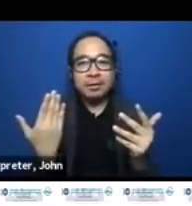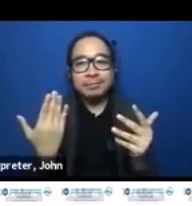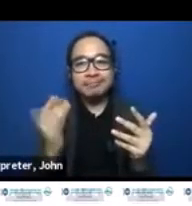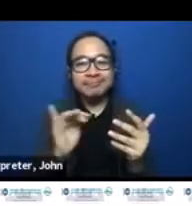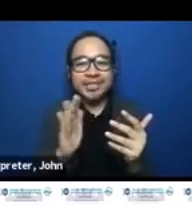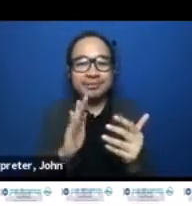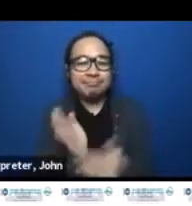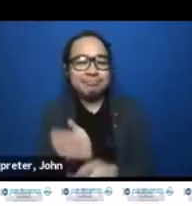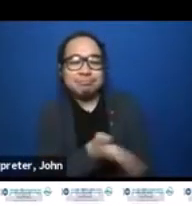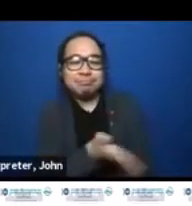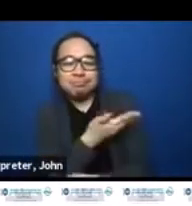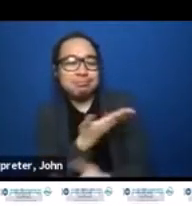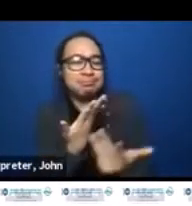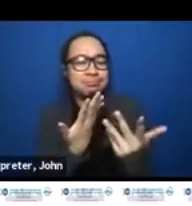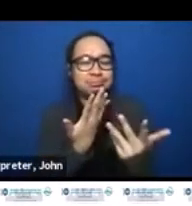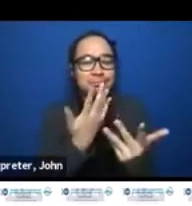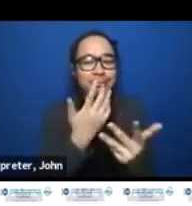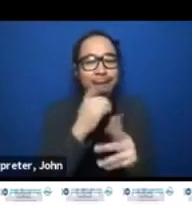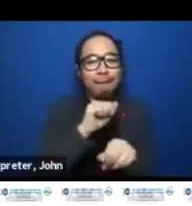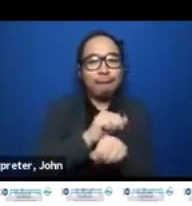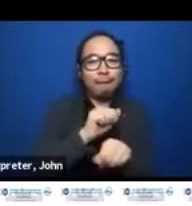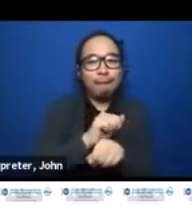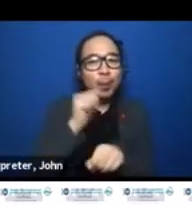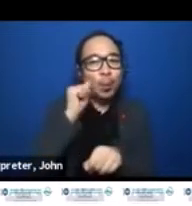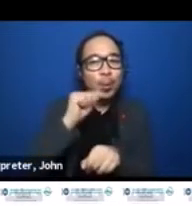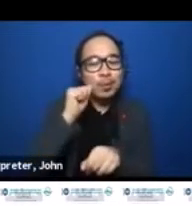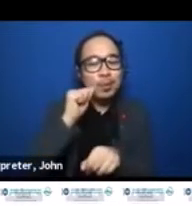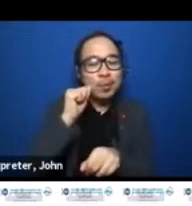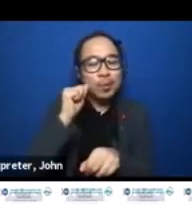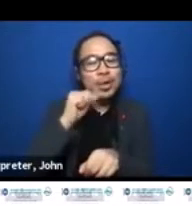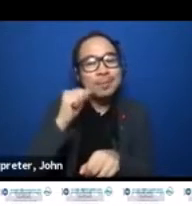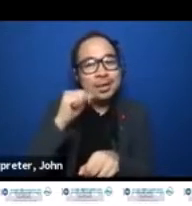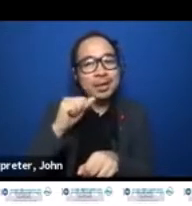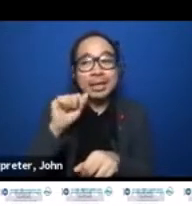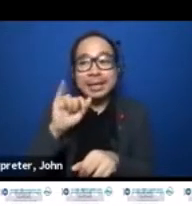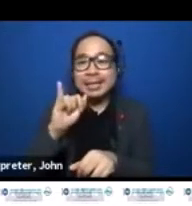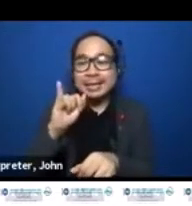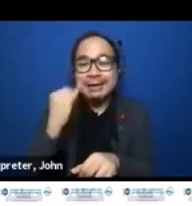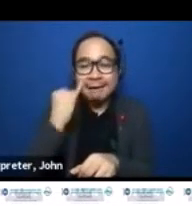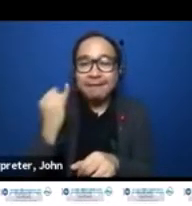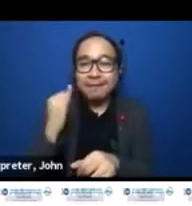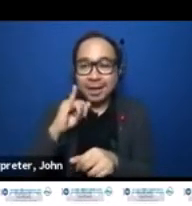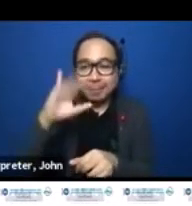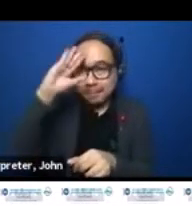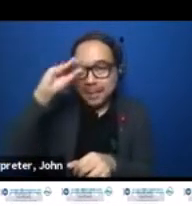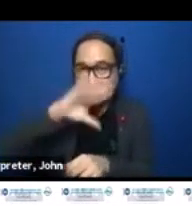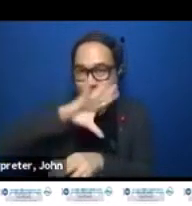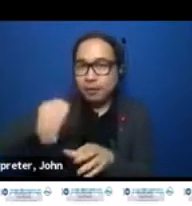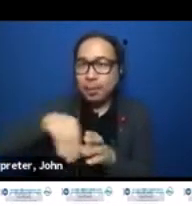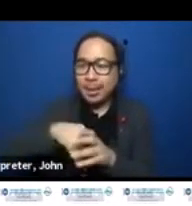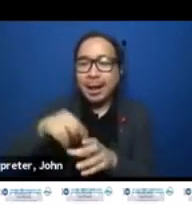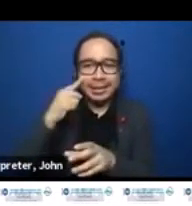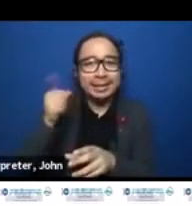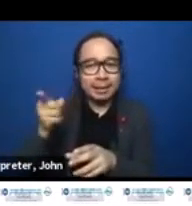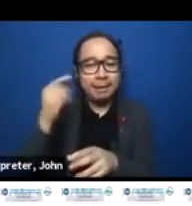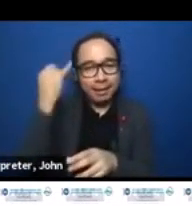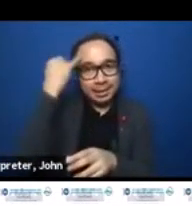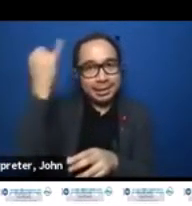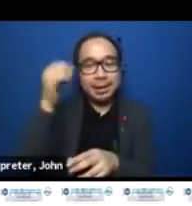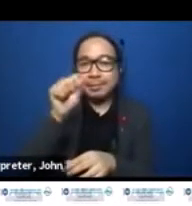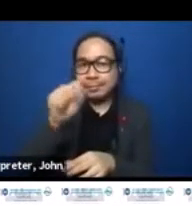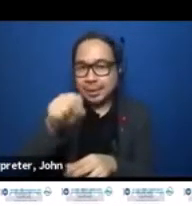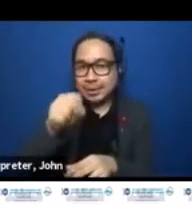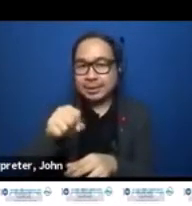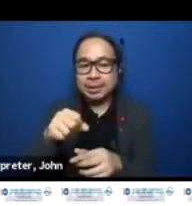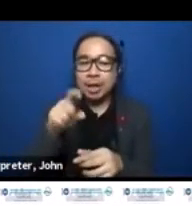or work. Or so with male involvement, although by concept I think